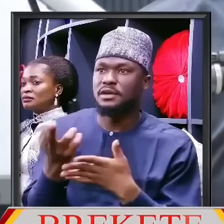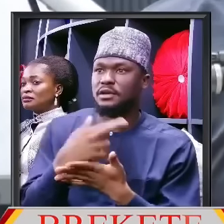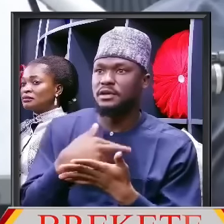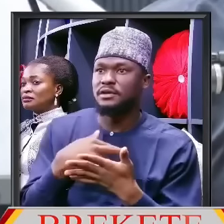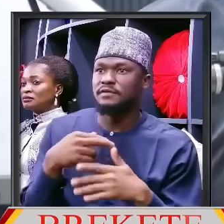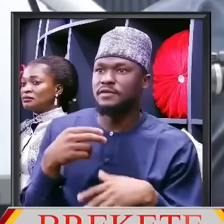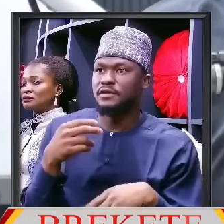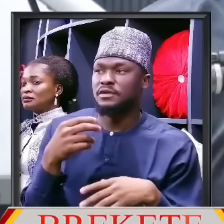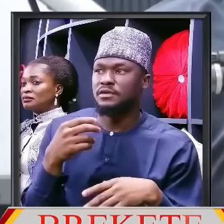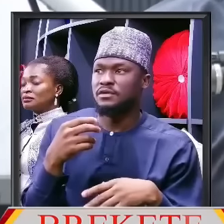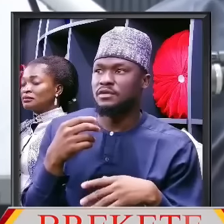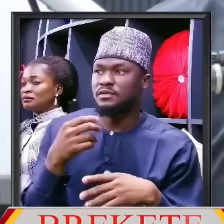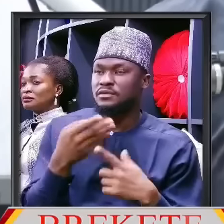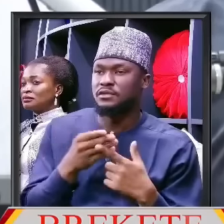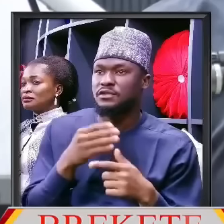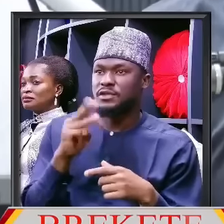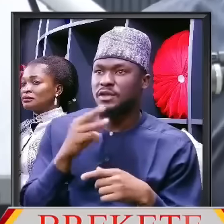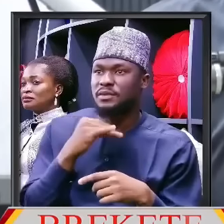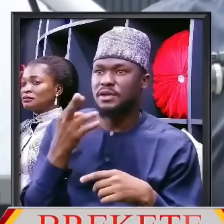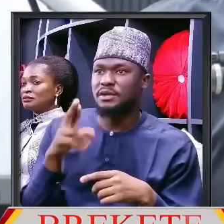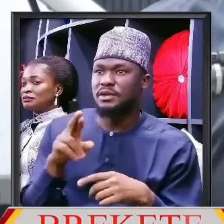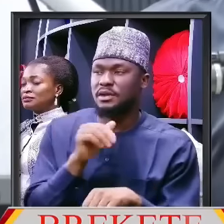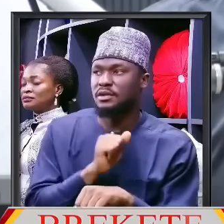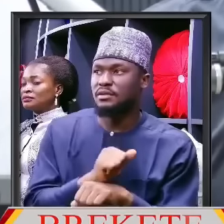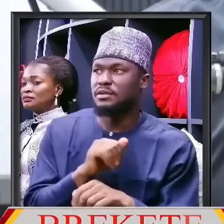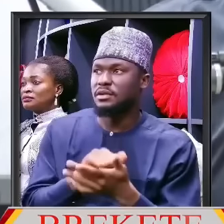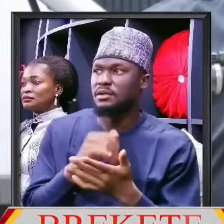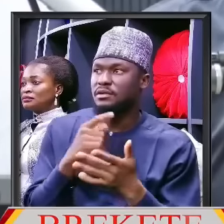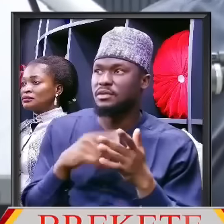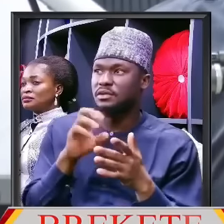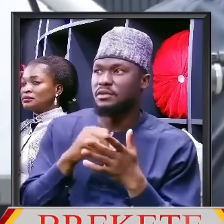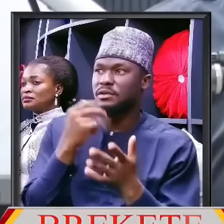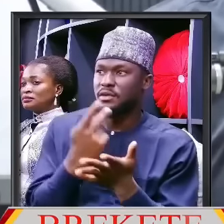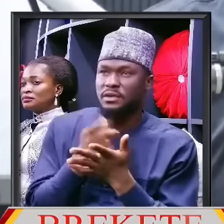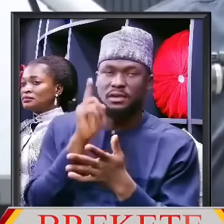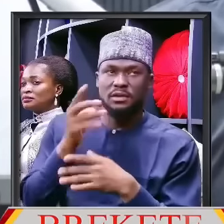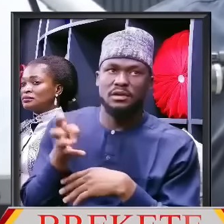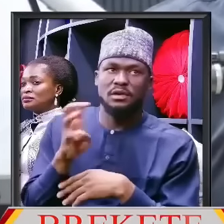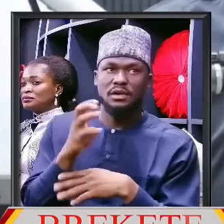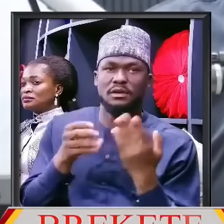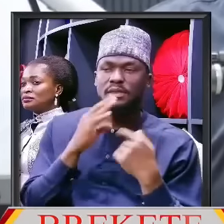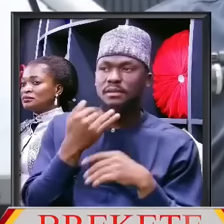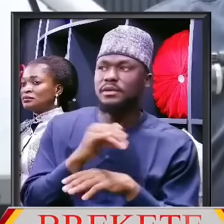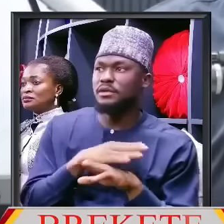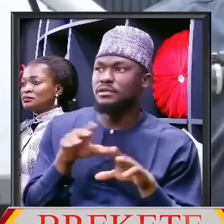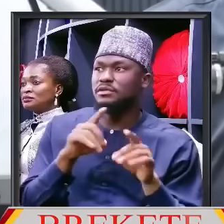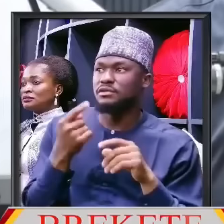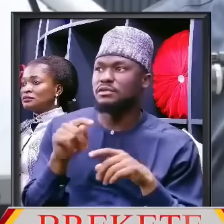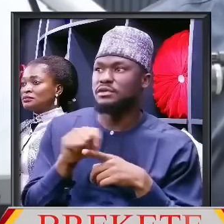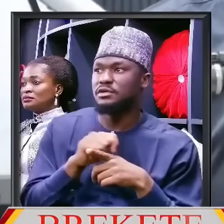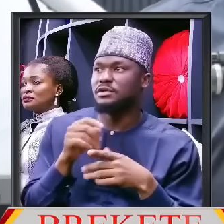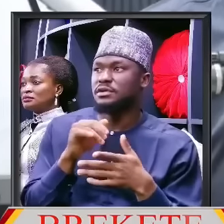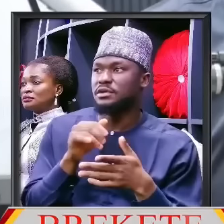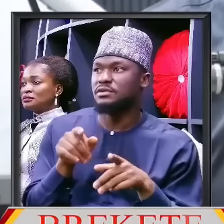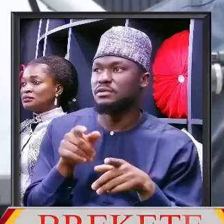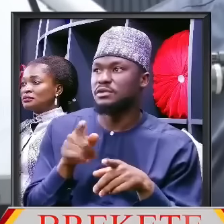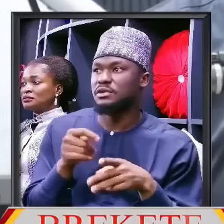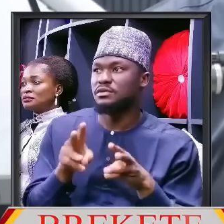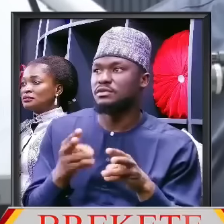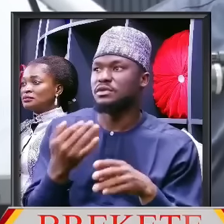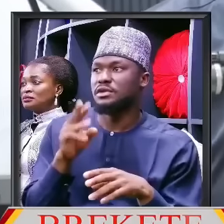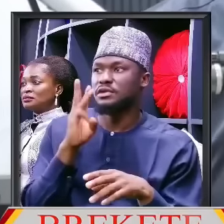appear review them now and their work. Say, waiting on approval, so for 400. Because maybe they know they do the training as they supposed to do them. We